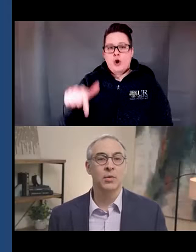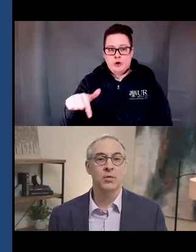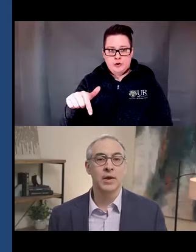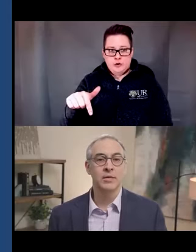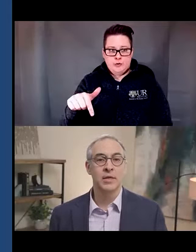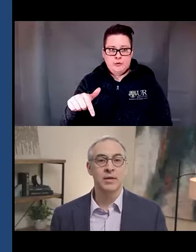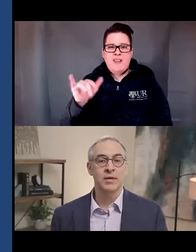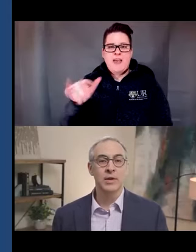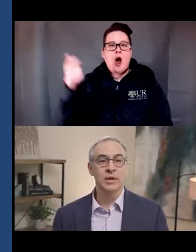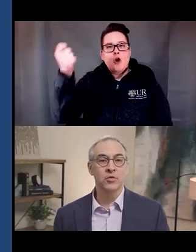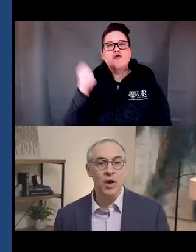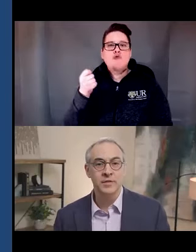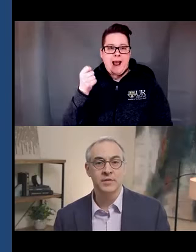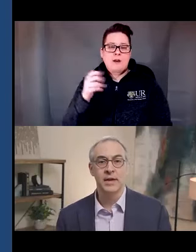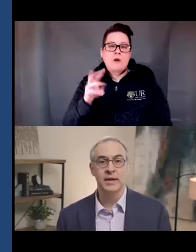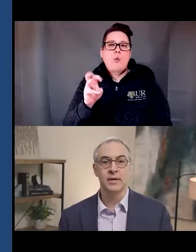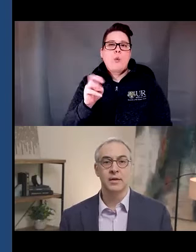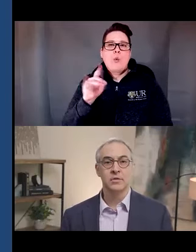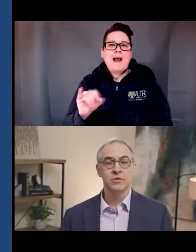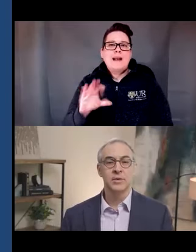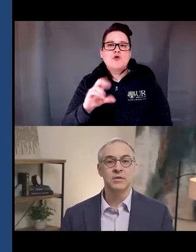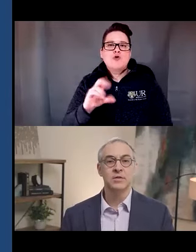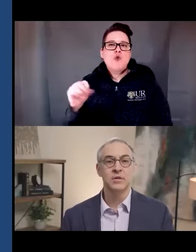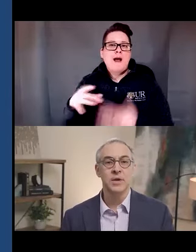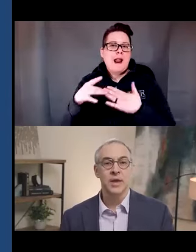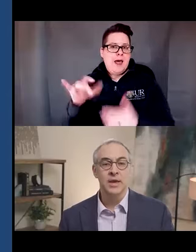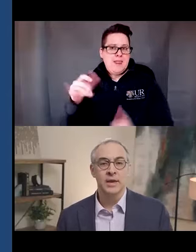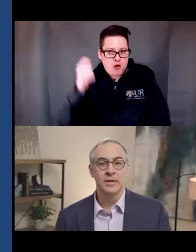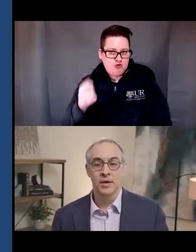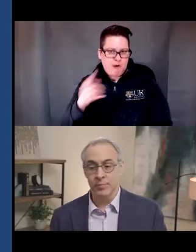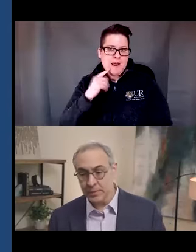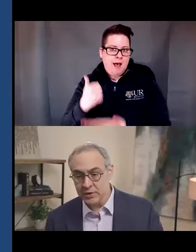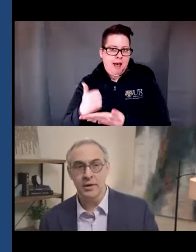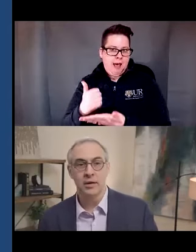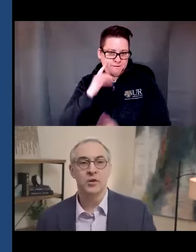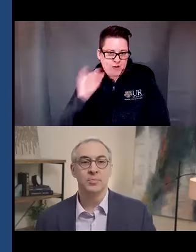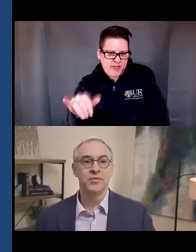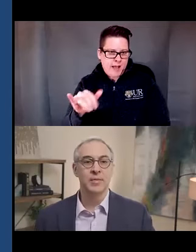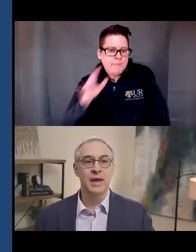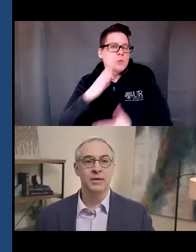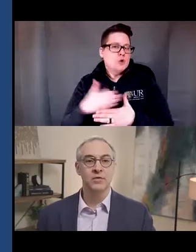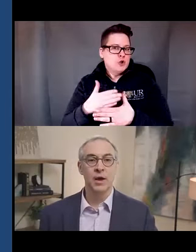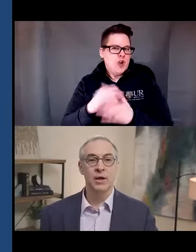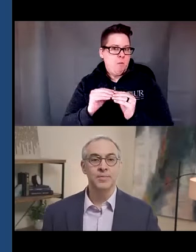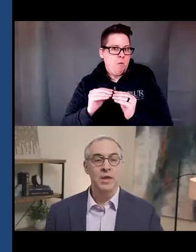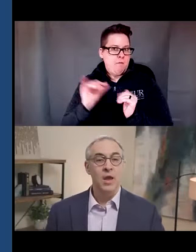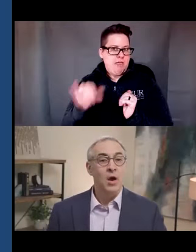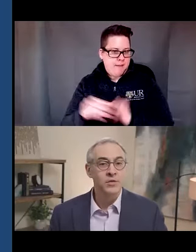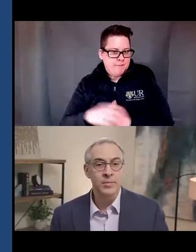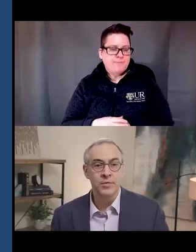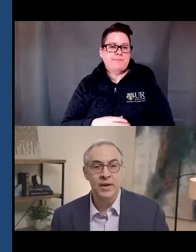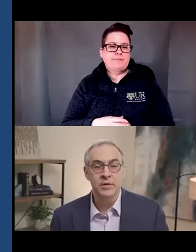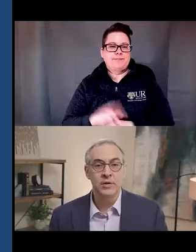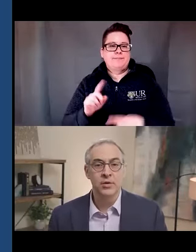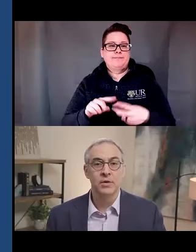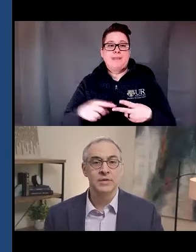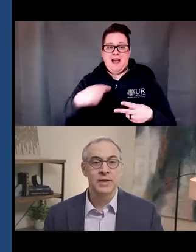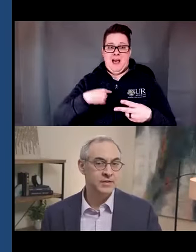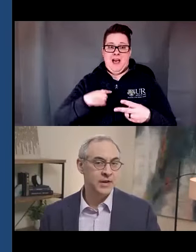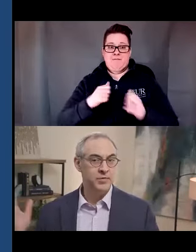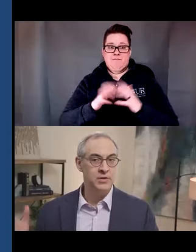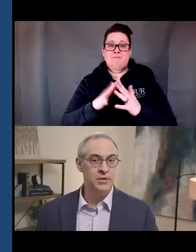AHRQ, a grant that Wendy Cross led and contributed to, and I'll be sharing a little bit from that as well. Also, I'm the founder and